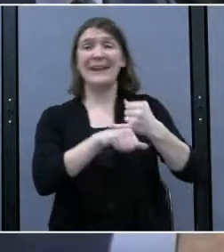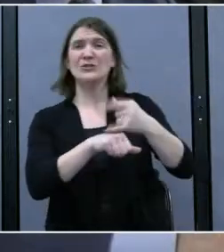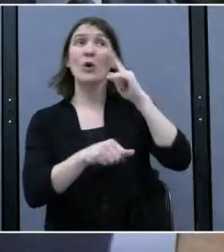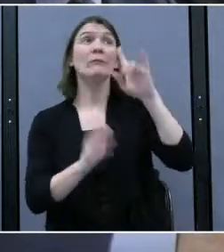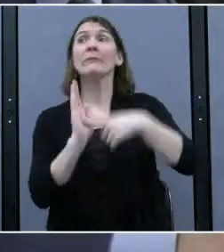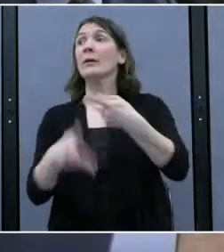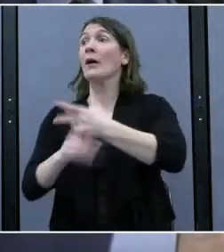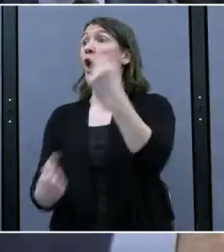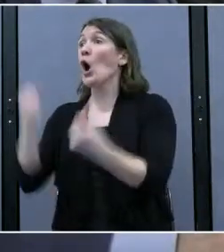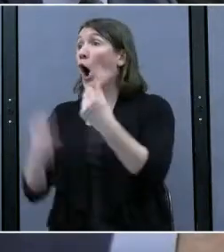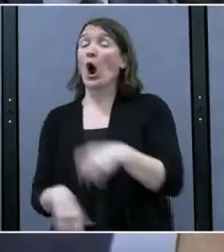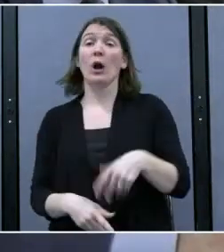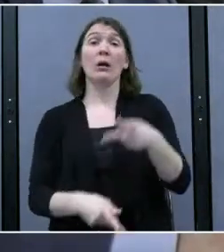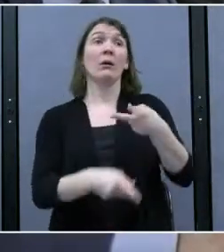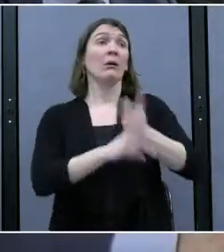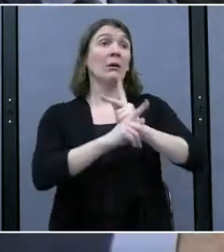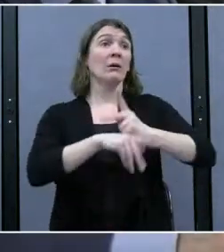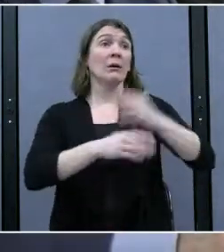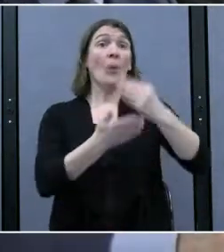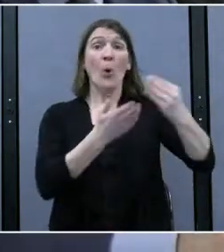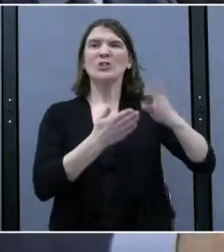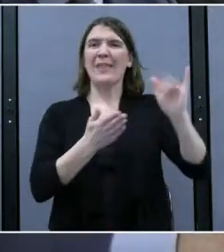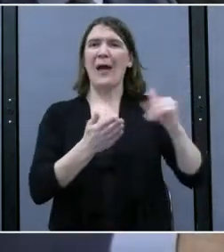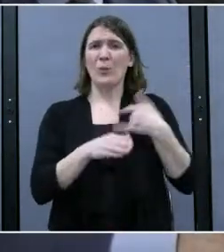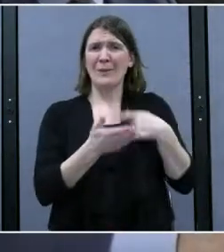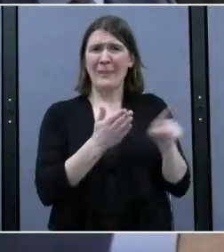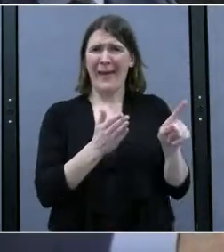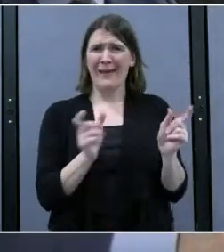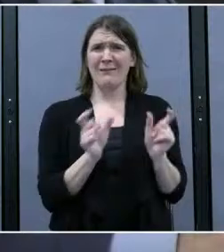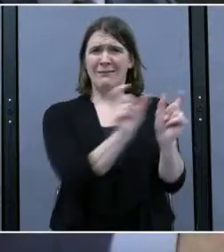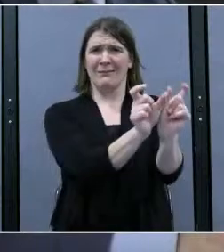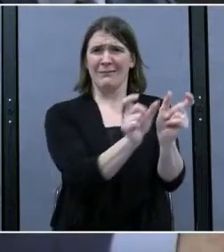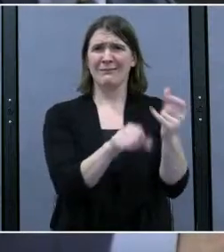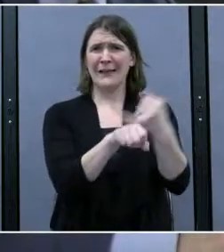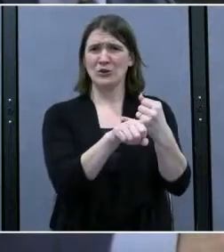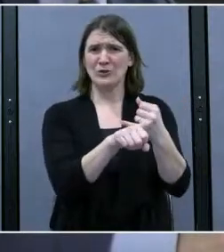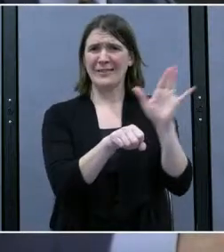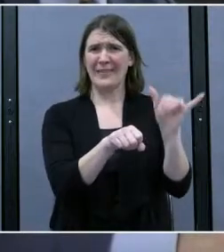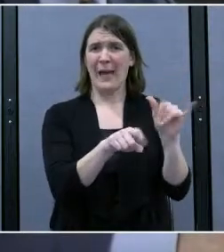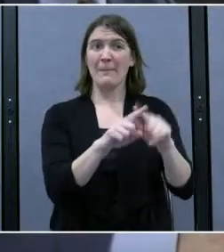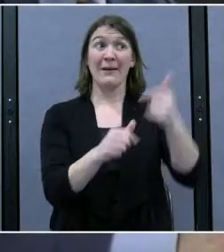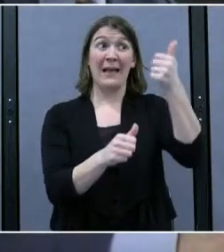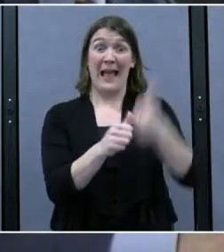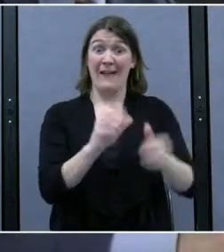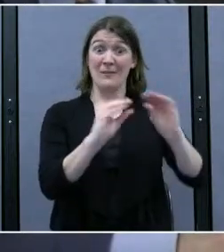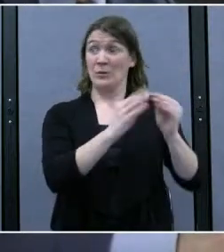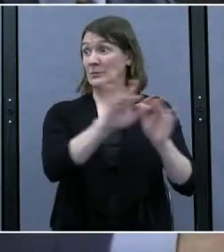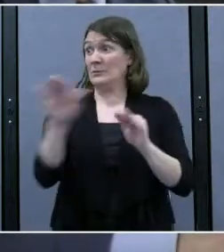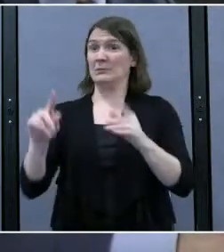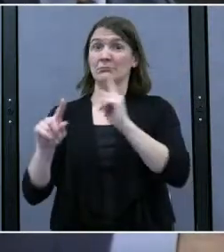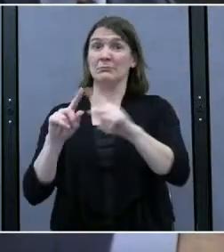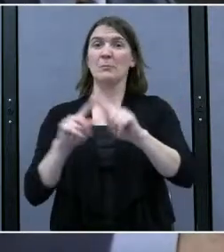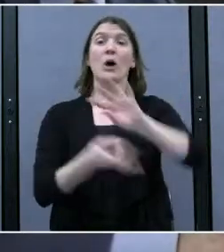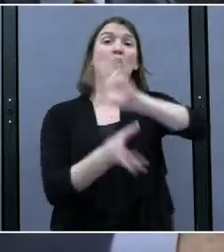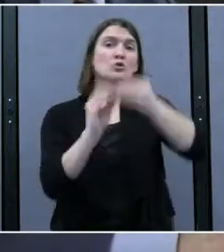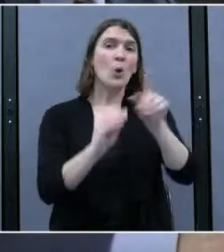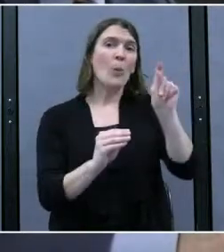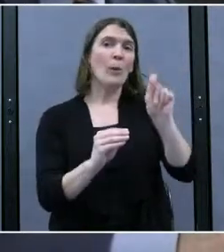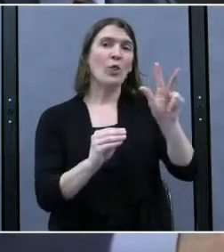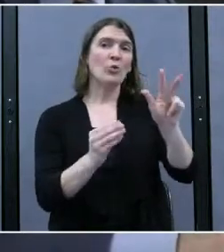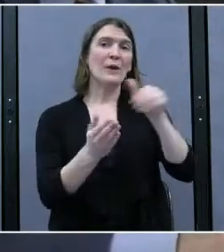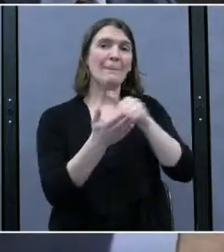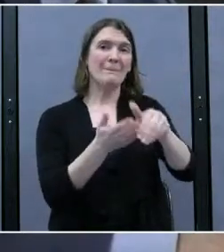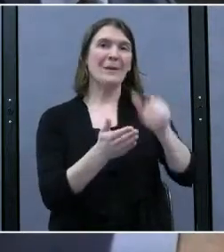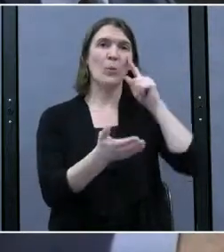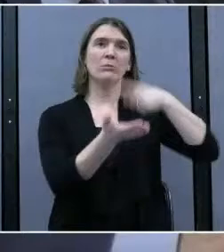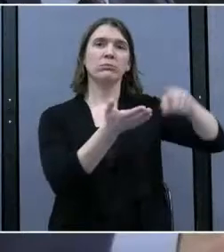your mortgage, that kind of thing. But we have, loans out that far exceed 1.3. That's just the year's worth of annual